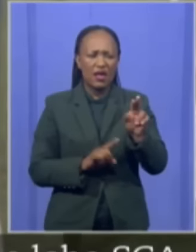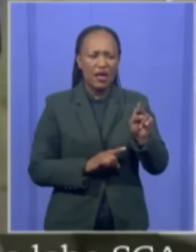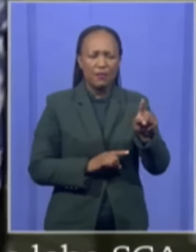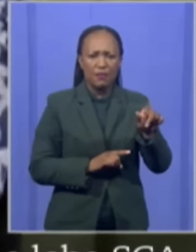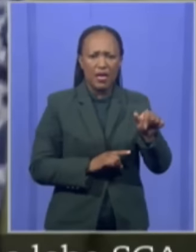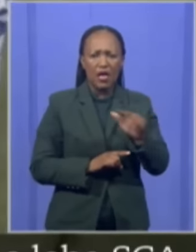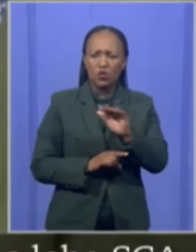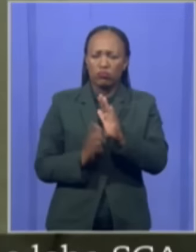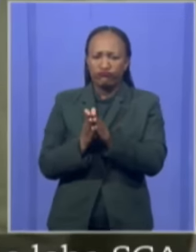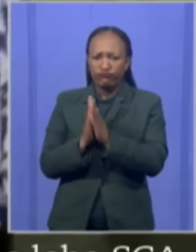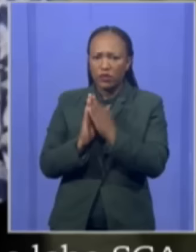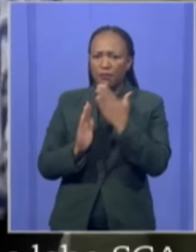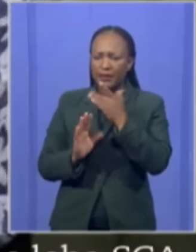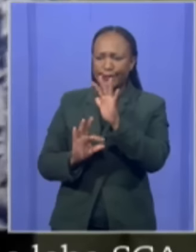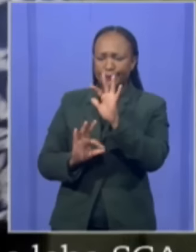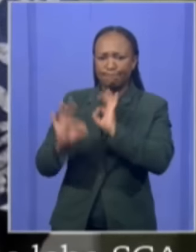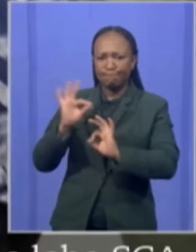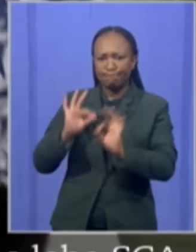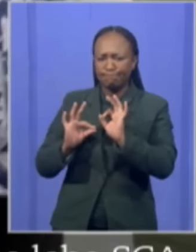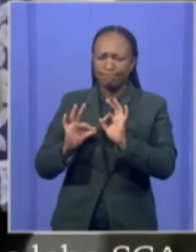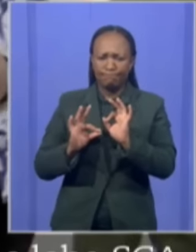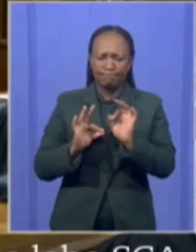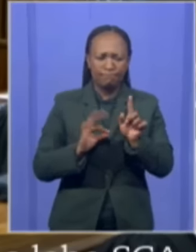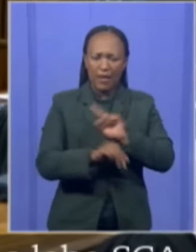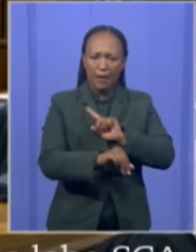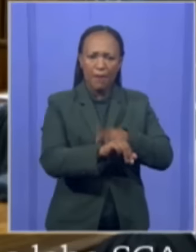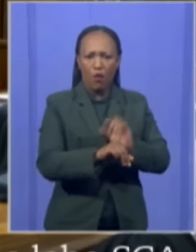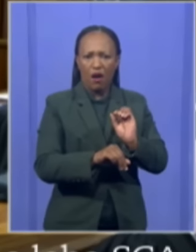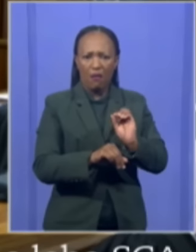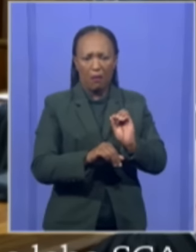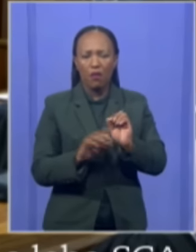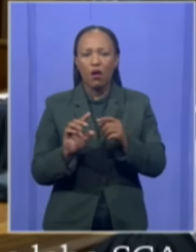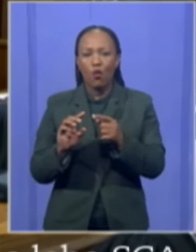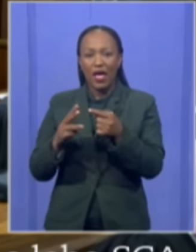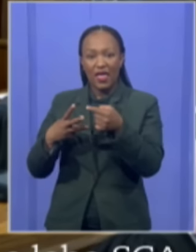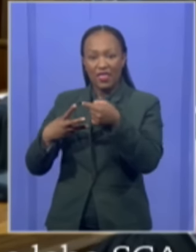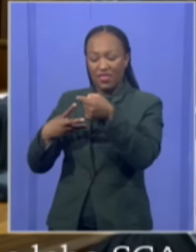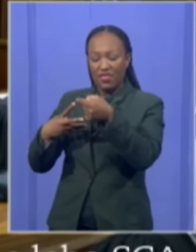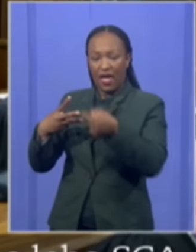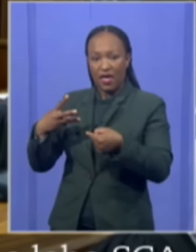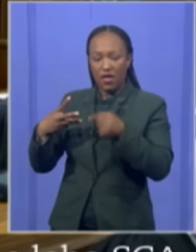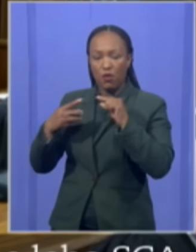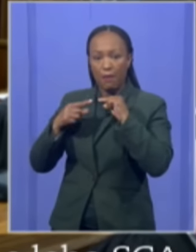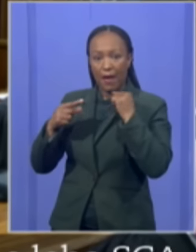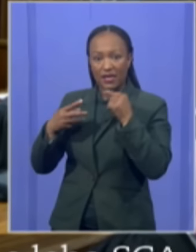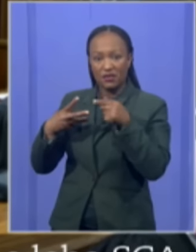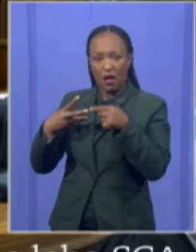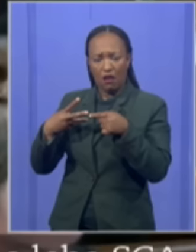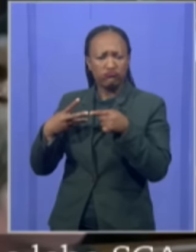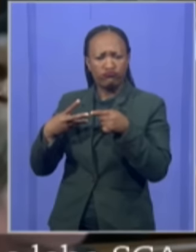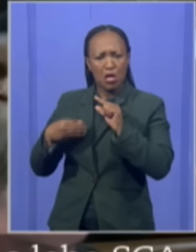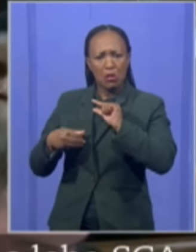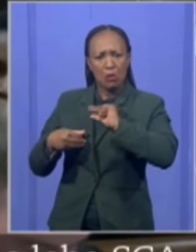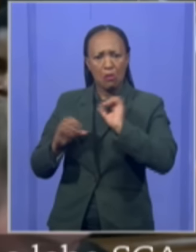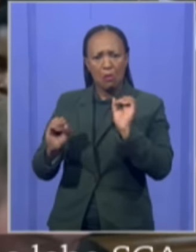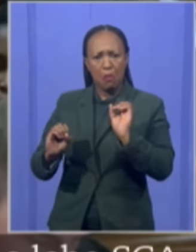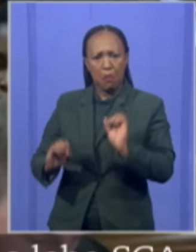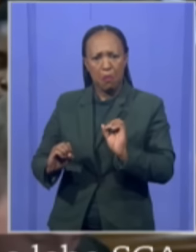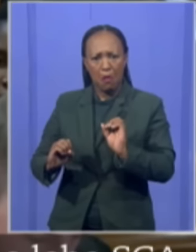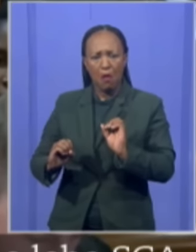yewe. Omotoso le balatofatšwa mmogo ga se ba bona molato ditatofatšong tšeo di akaretšago go phaya theto le go tšhabiša.